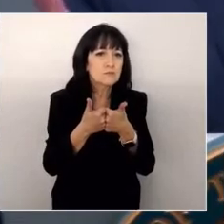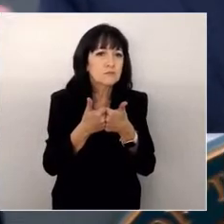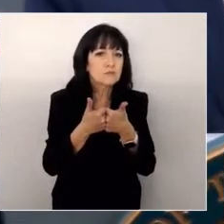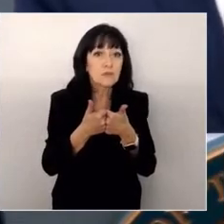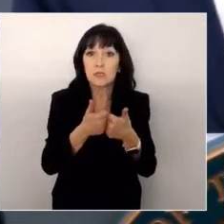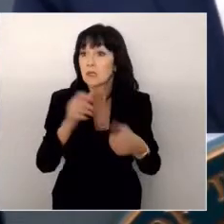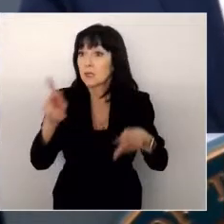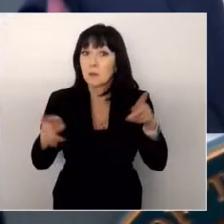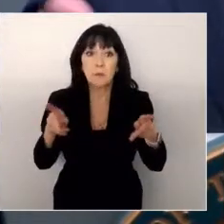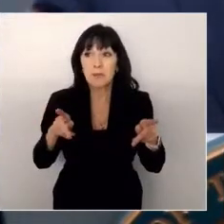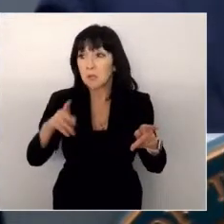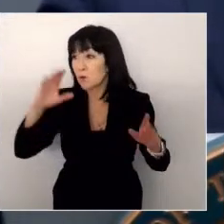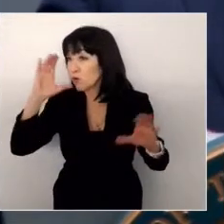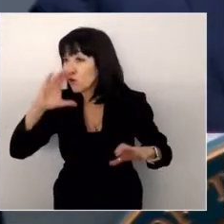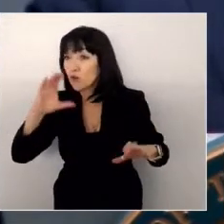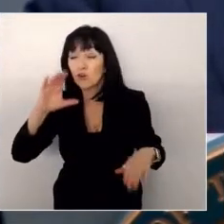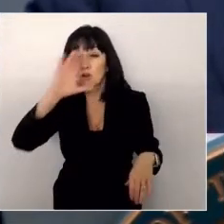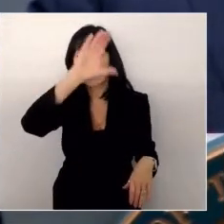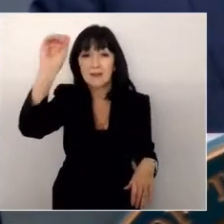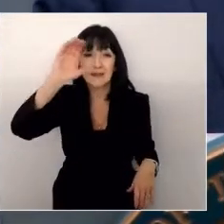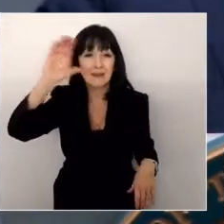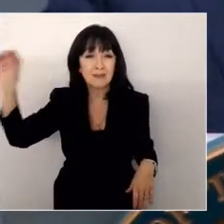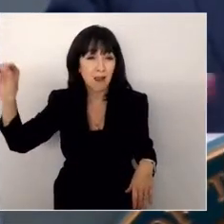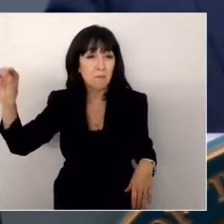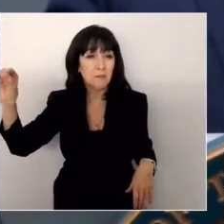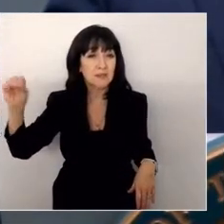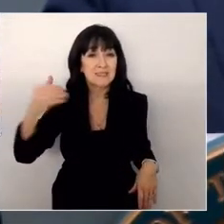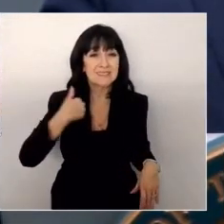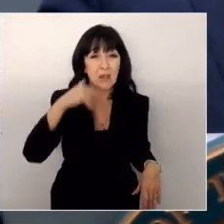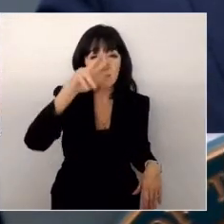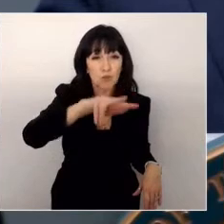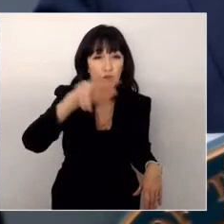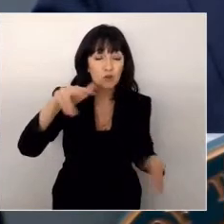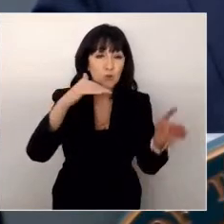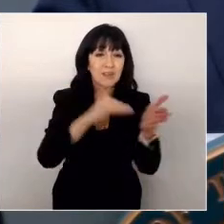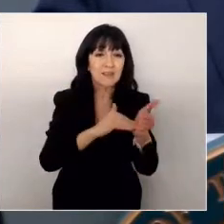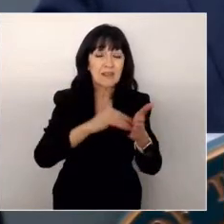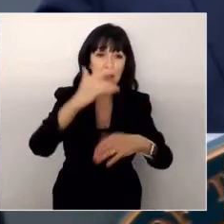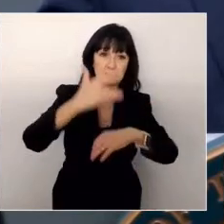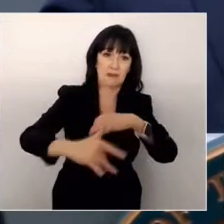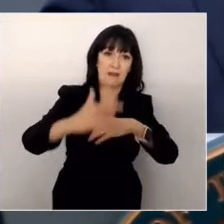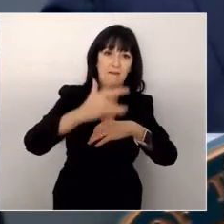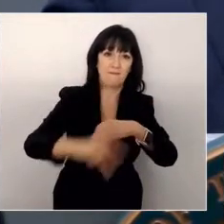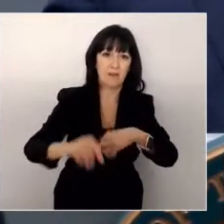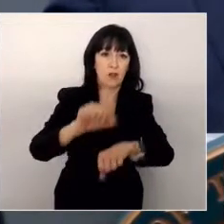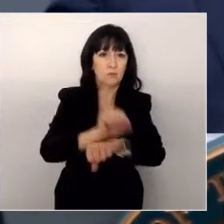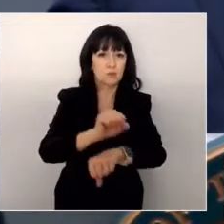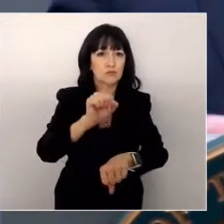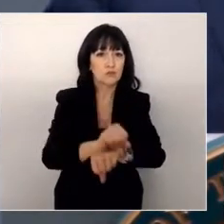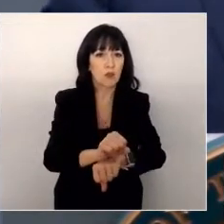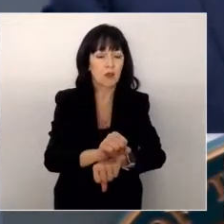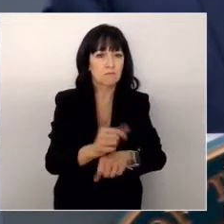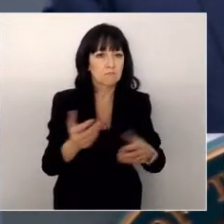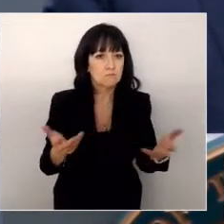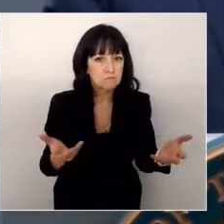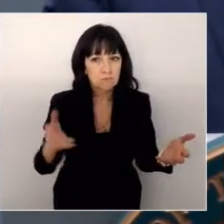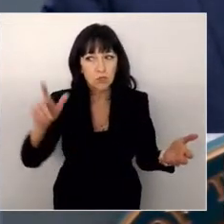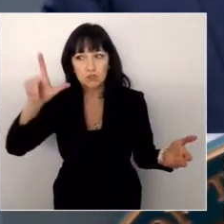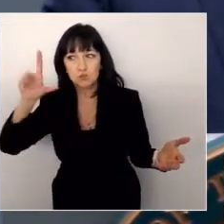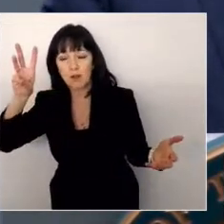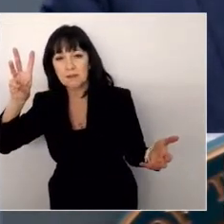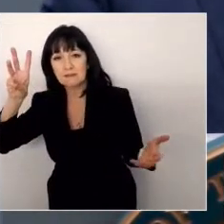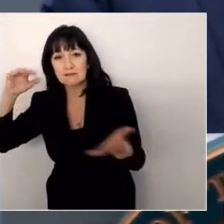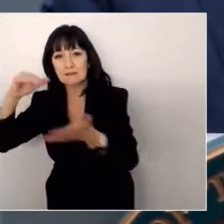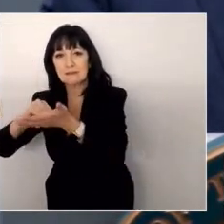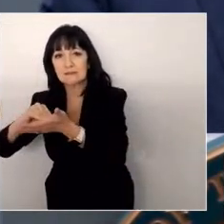Delaware employers have more than 33,000 open positions right now, but only 26,000 Delawareans who are actively